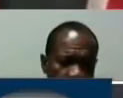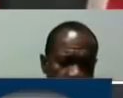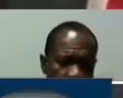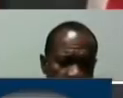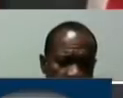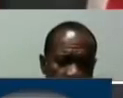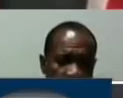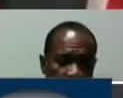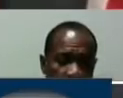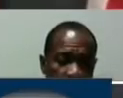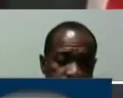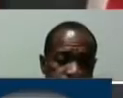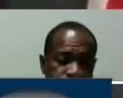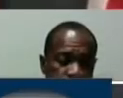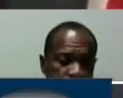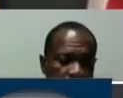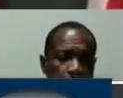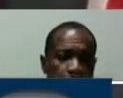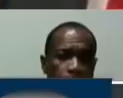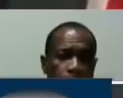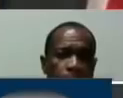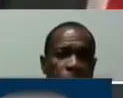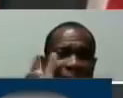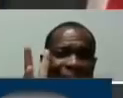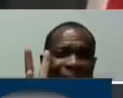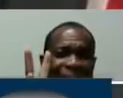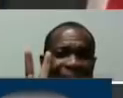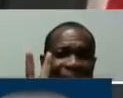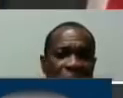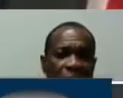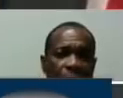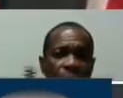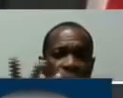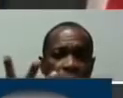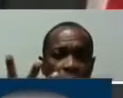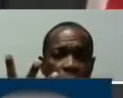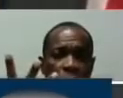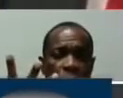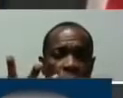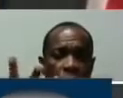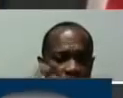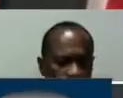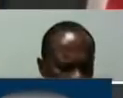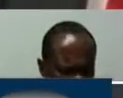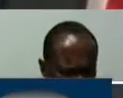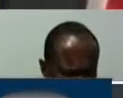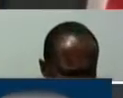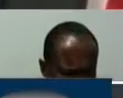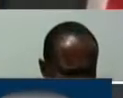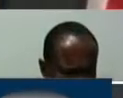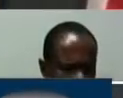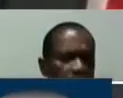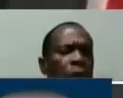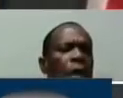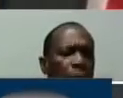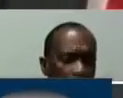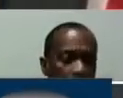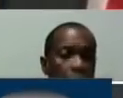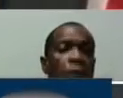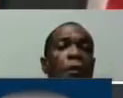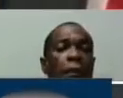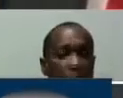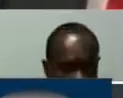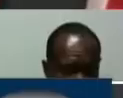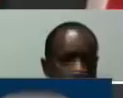And on page 6, item 4, it says to me, consider urgent policy measures to increase the rate